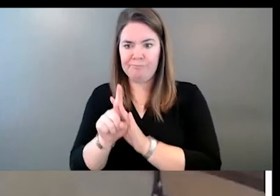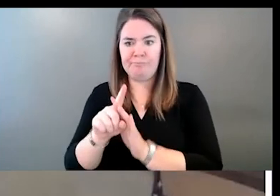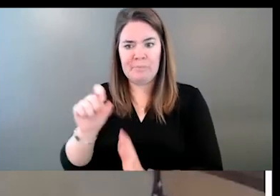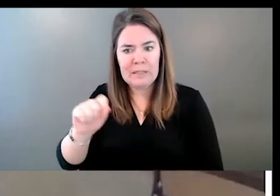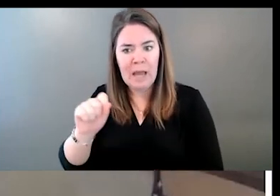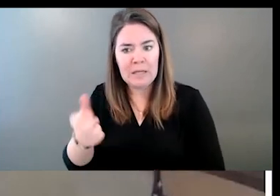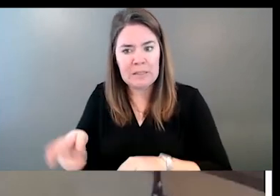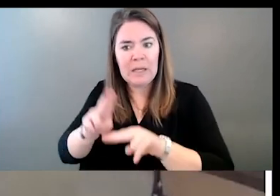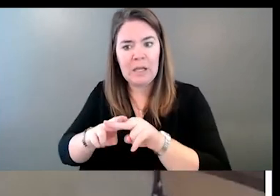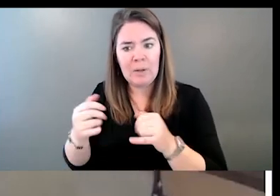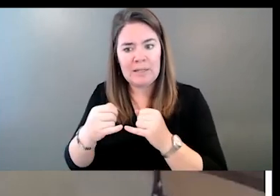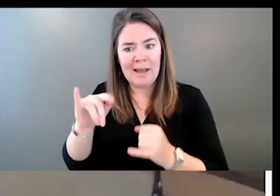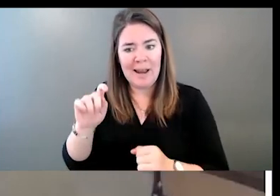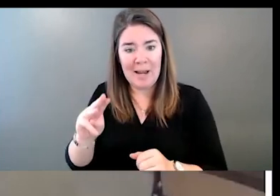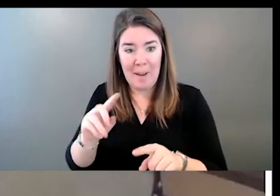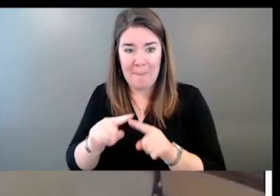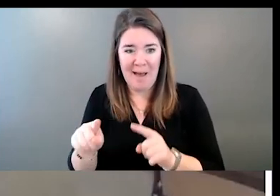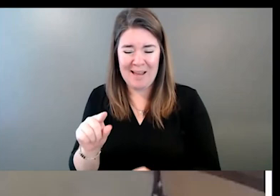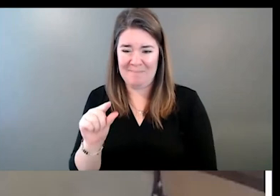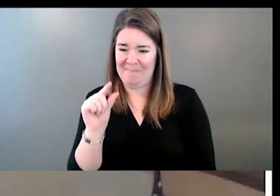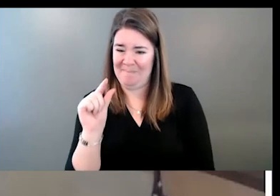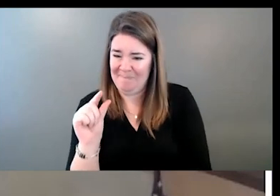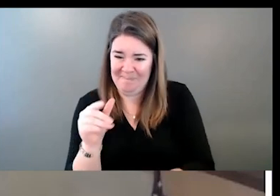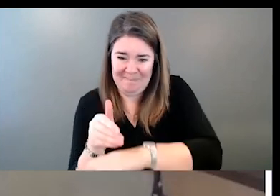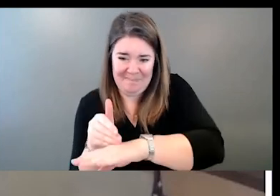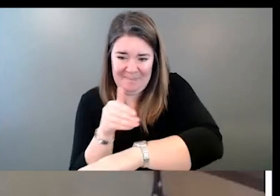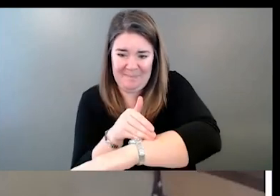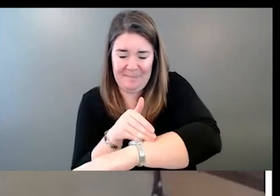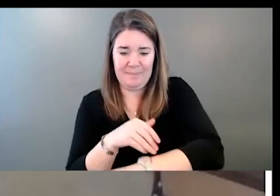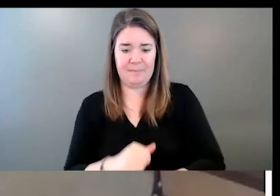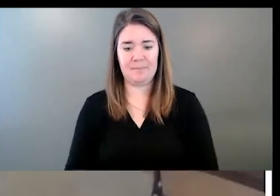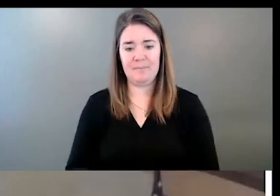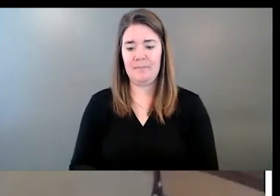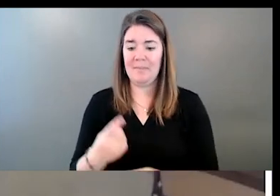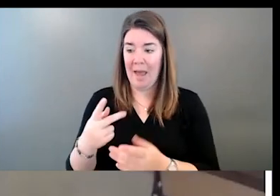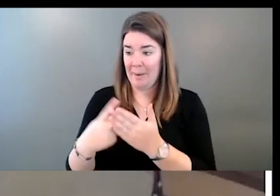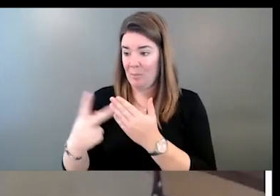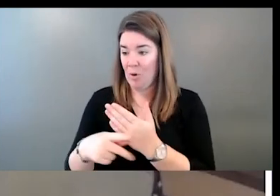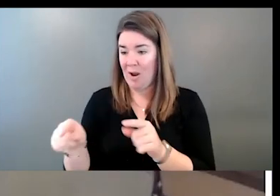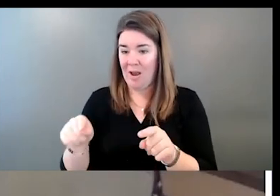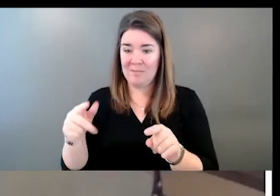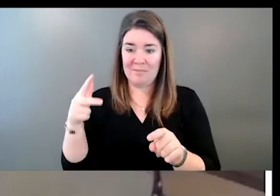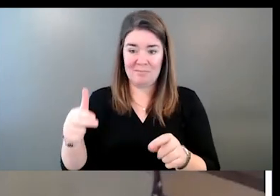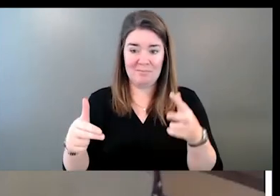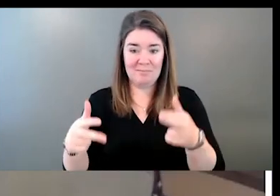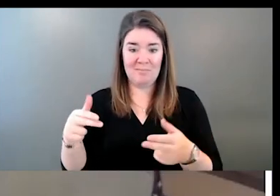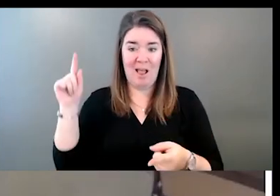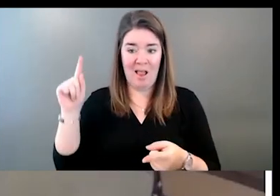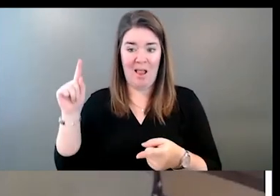small fraction of a shelter's budget. Programs are cutting staff. They're turning people